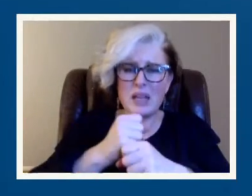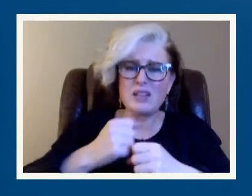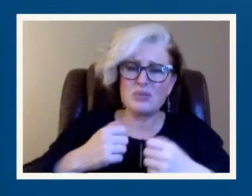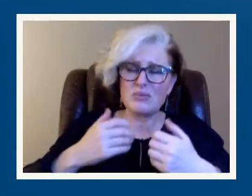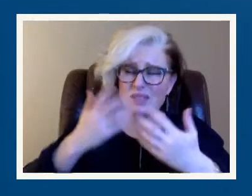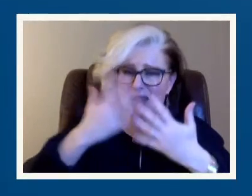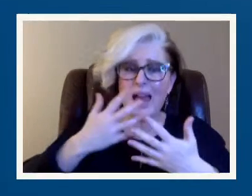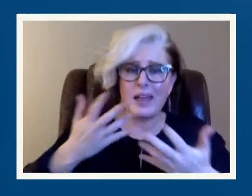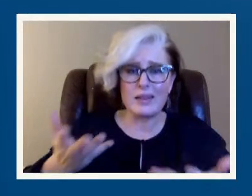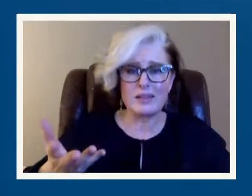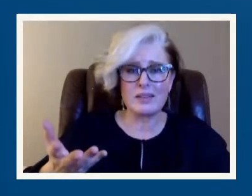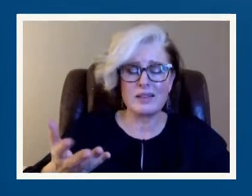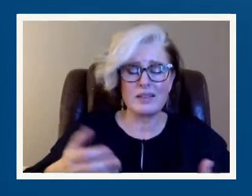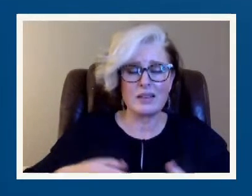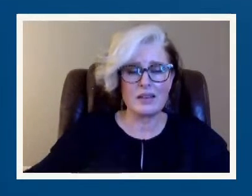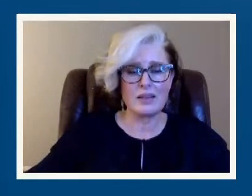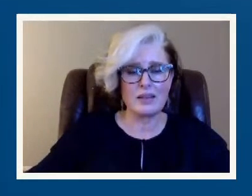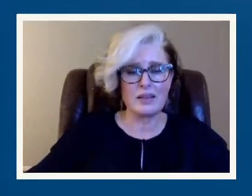sometimes.